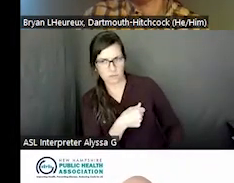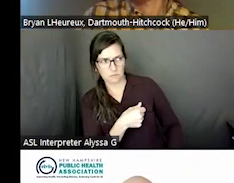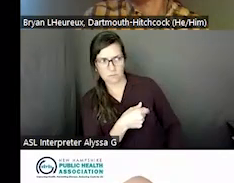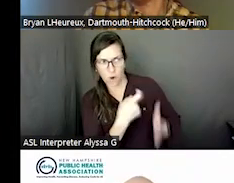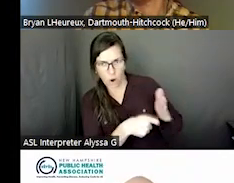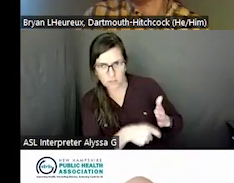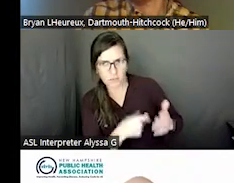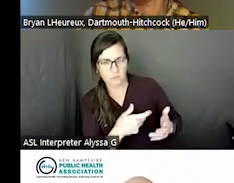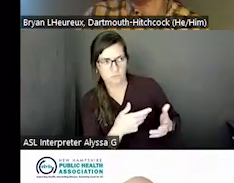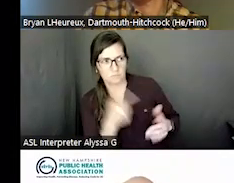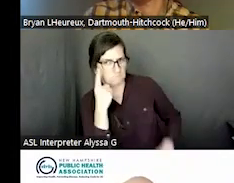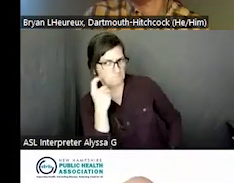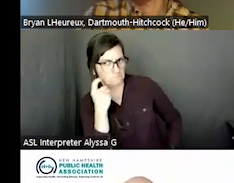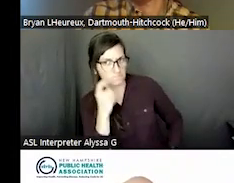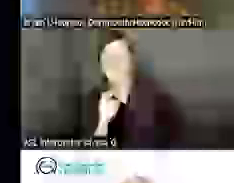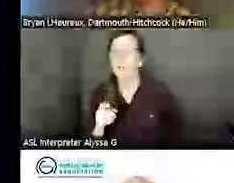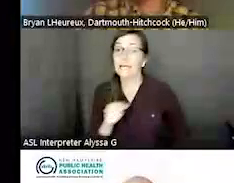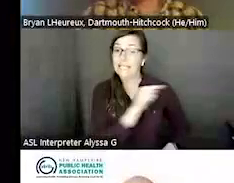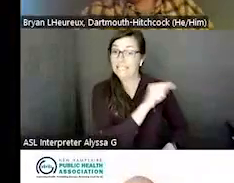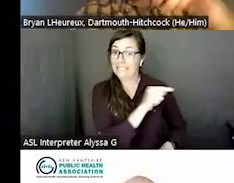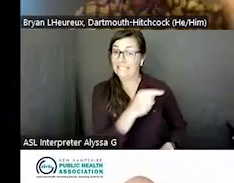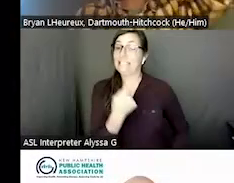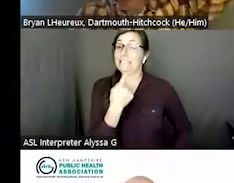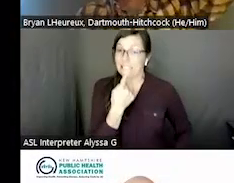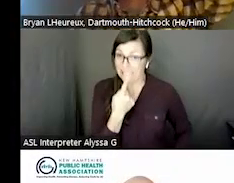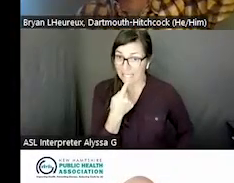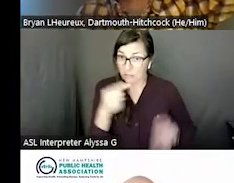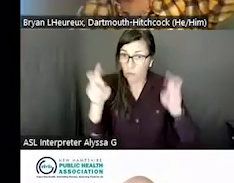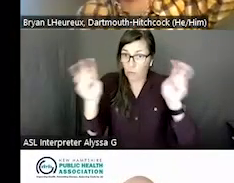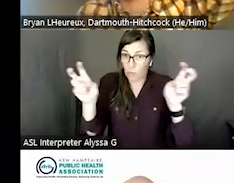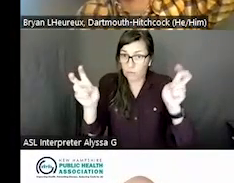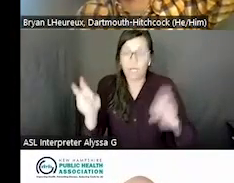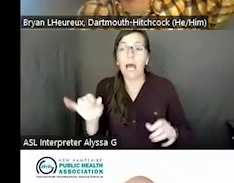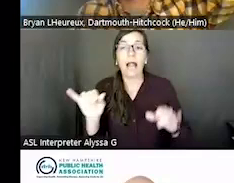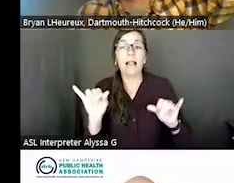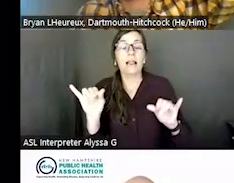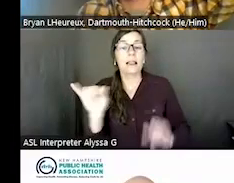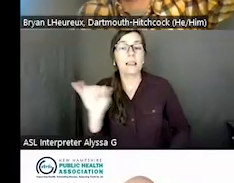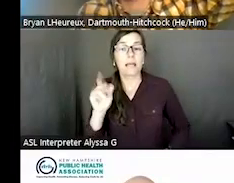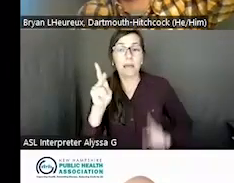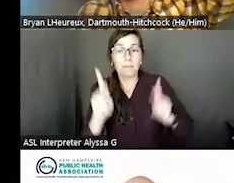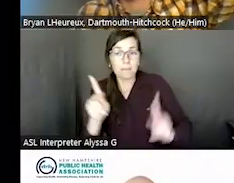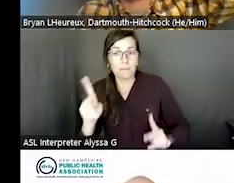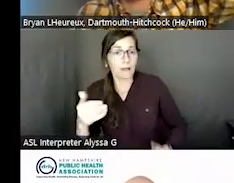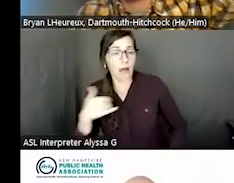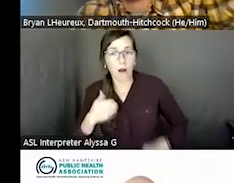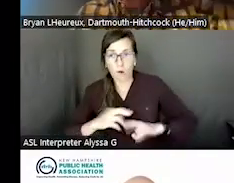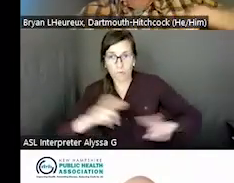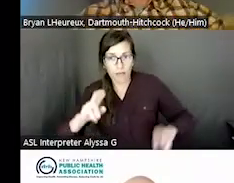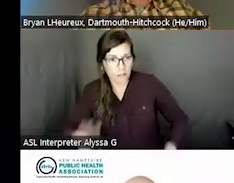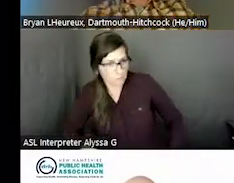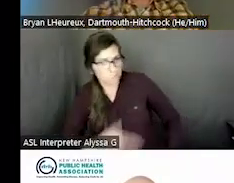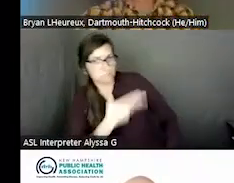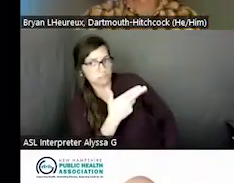cost? And he said, this is a direct quote, it's like everybody has their hand on a gun. And unfortunately, that could be actually true in San